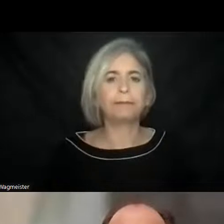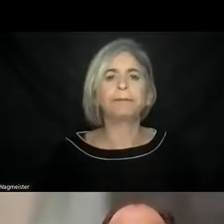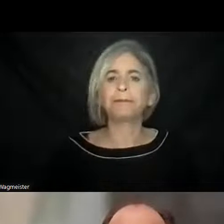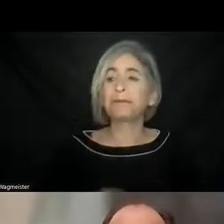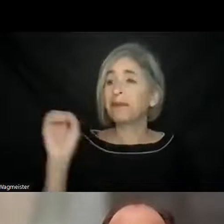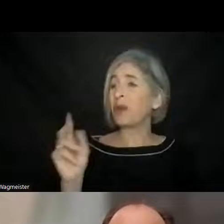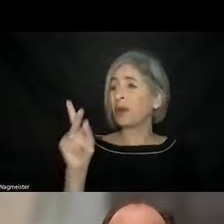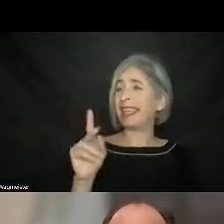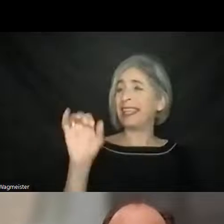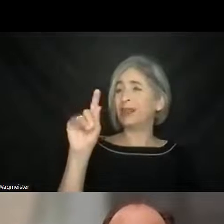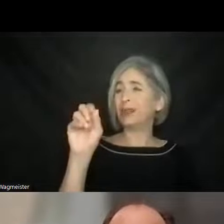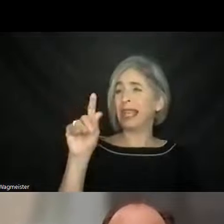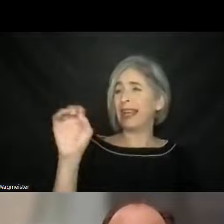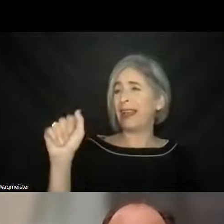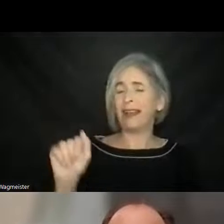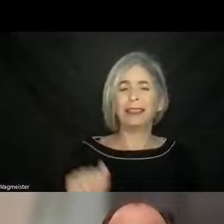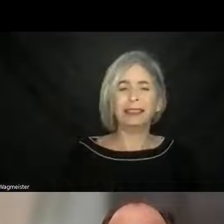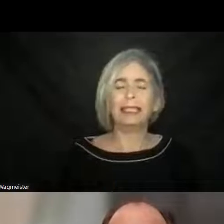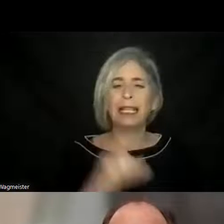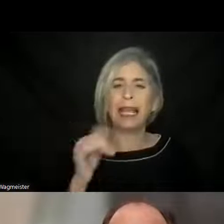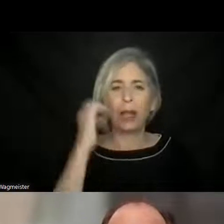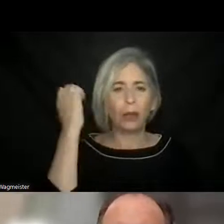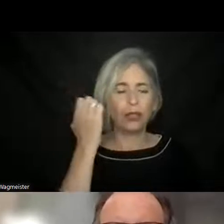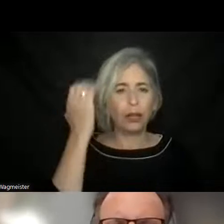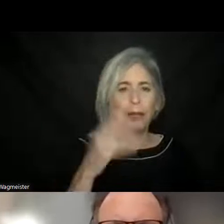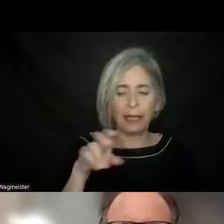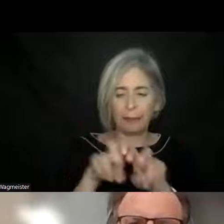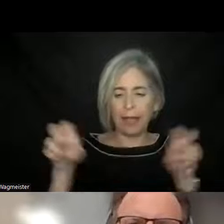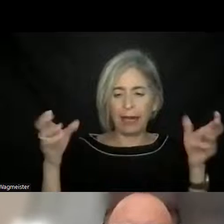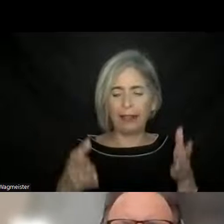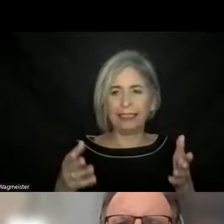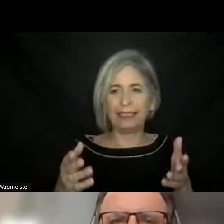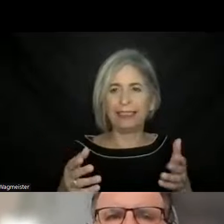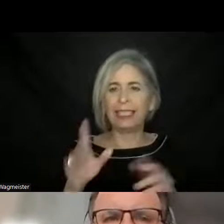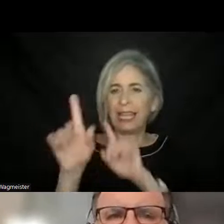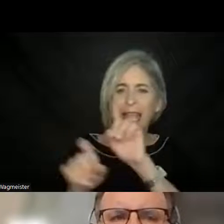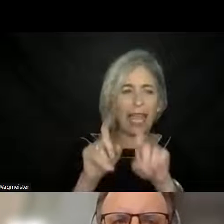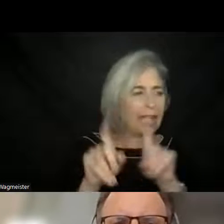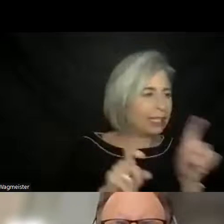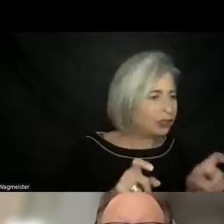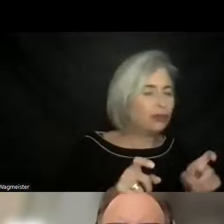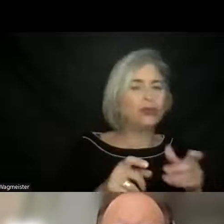Okay, so I want to turn to our European panelists and ask you, after this